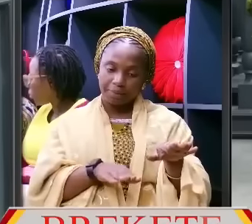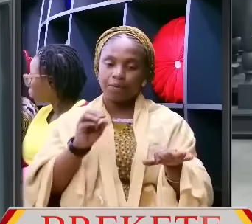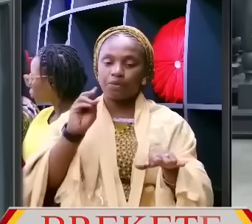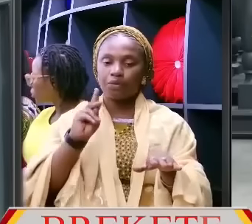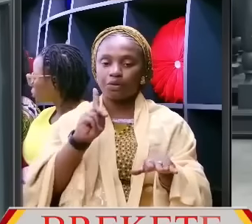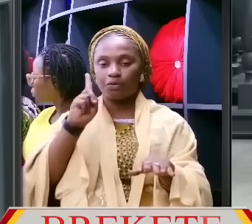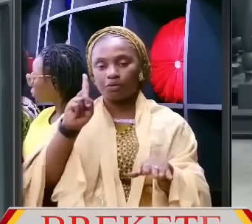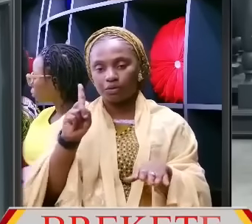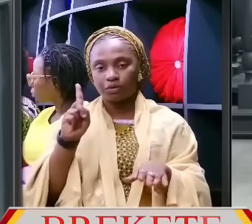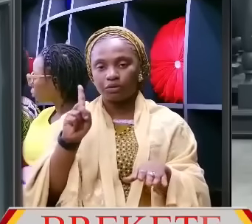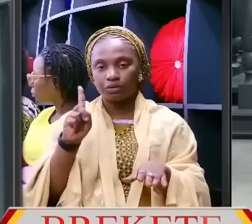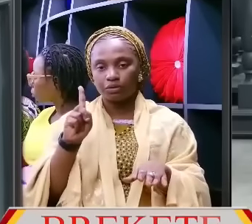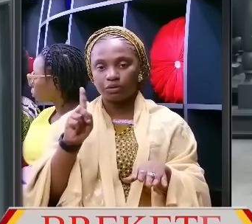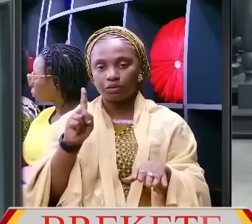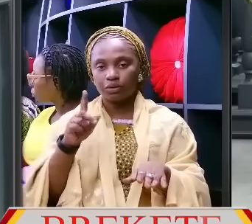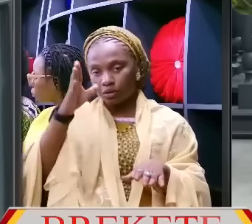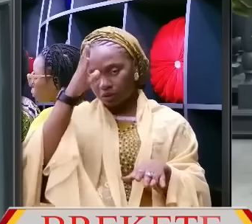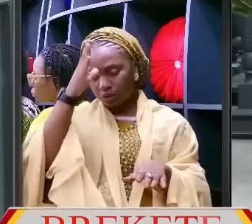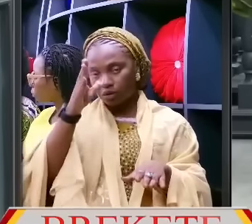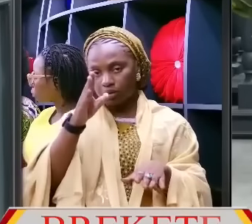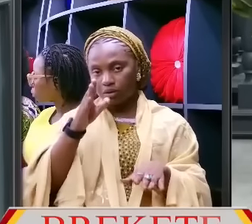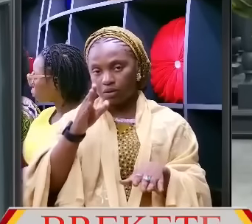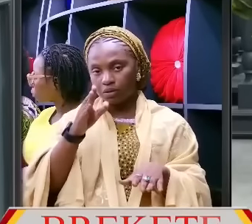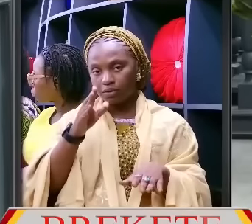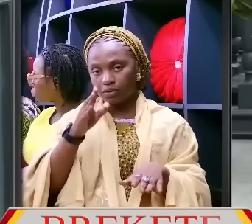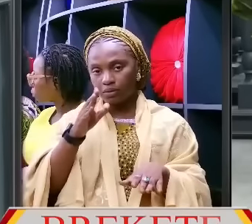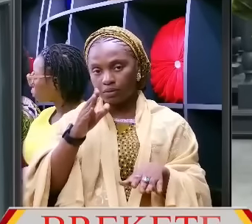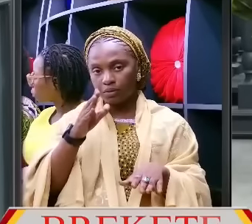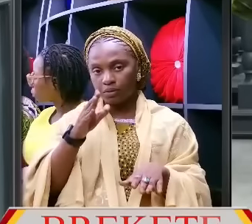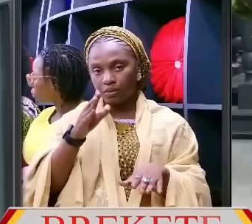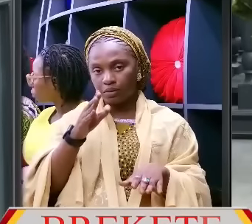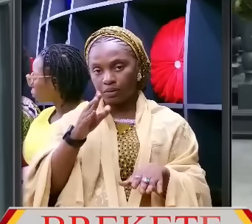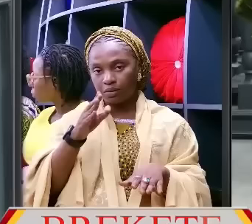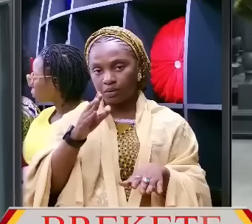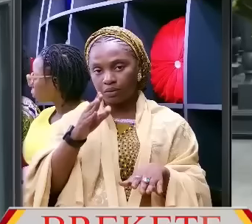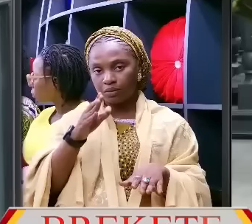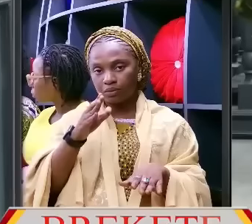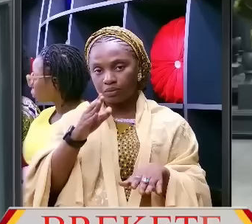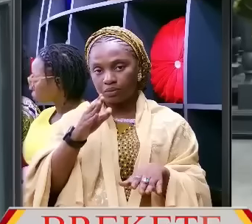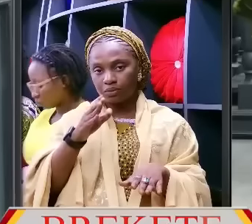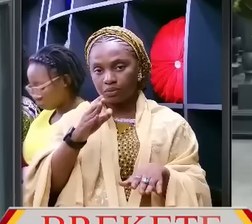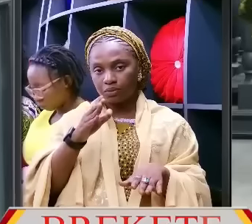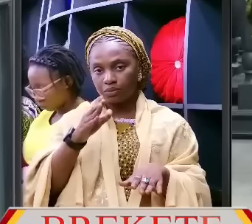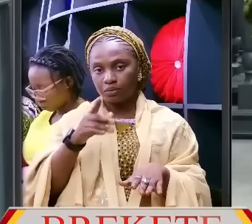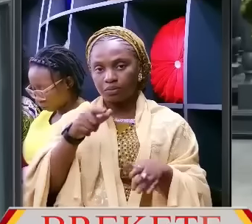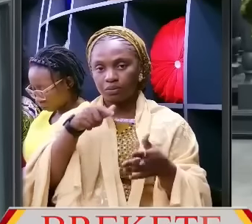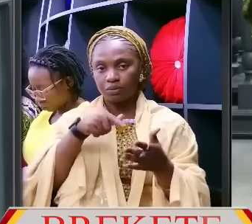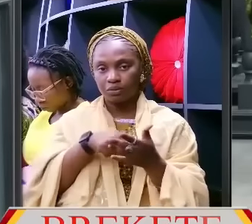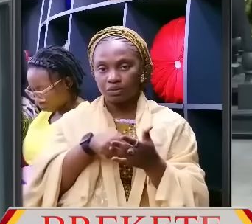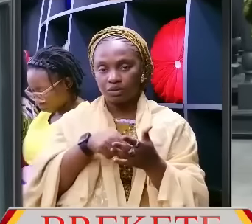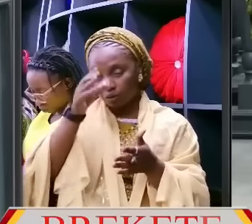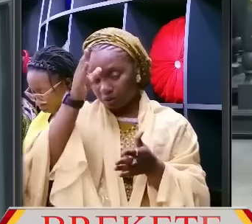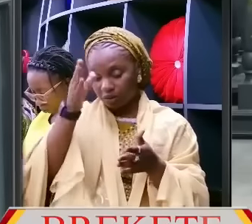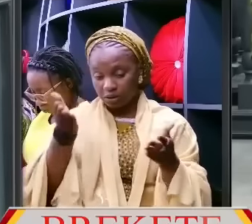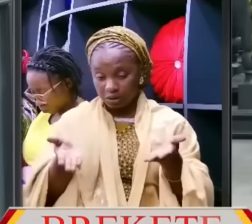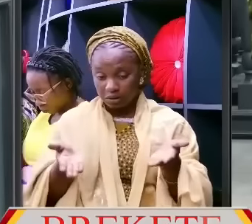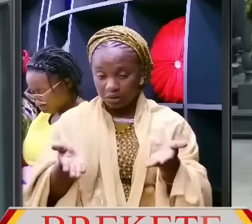Okay, first of all, Daddy Atahiru. No. No, not I refer to you, sir. These are the Atahiru way they here